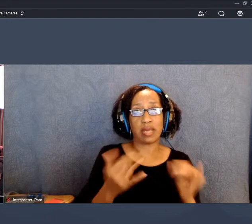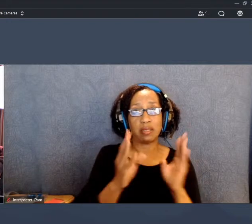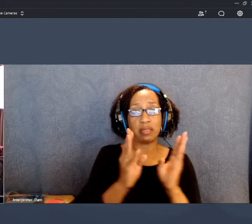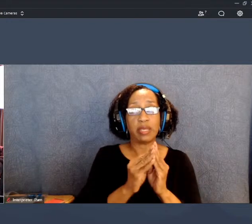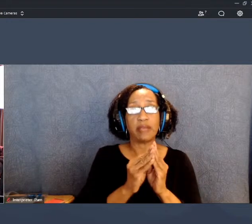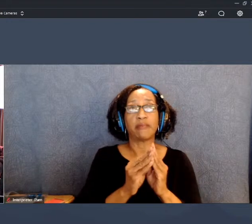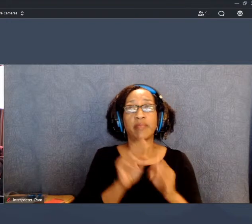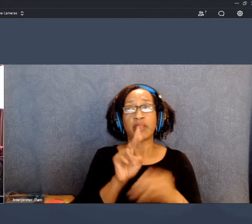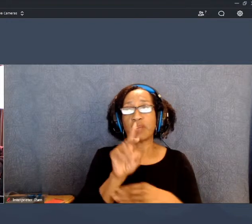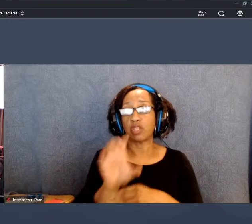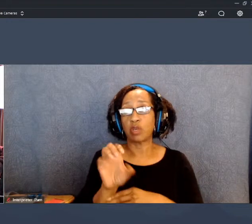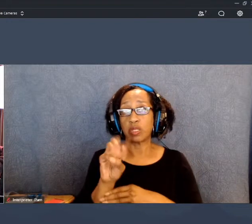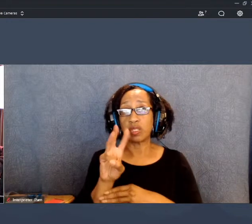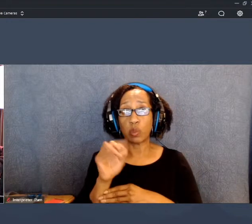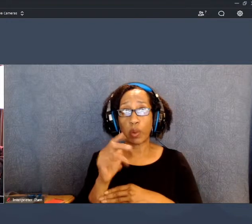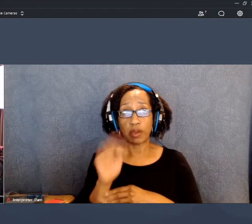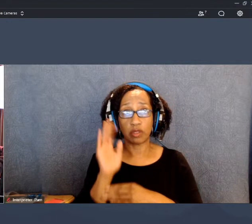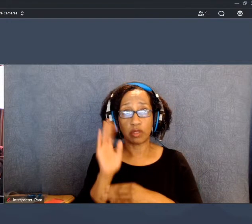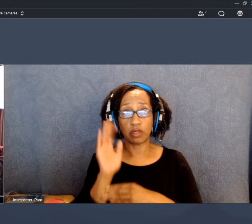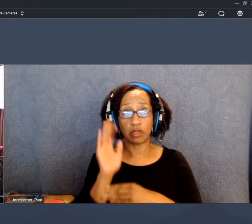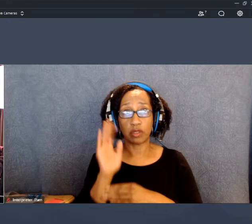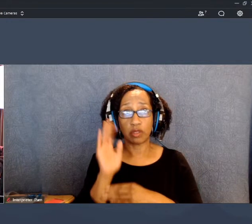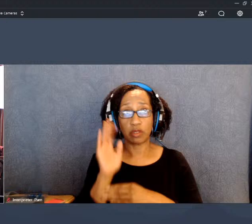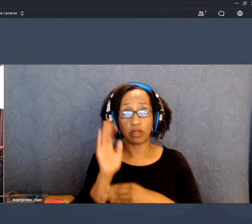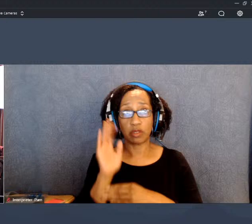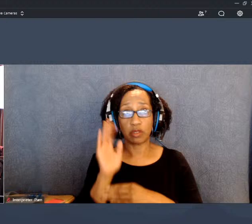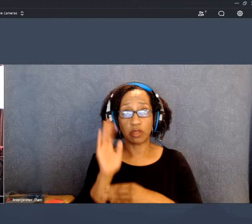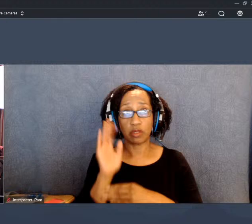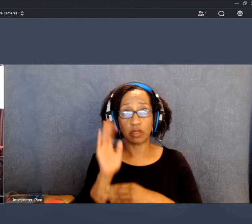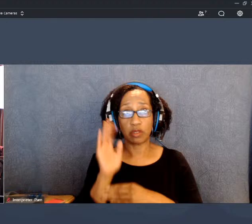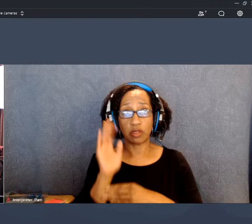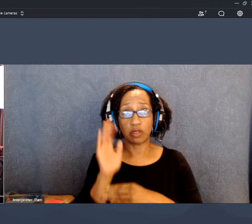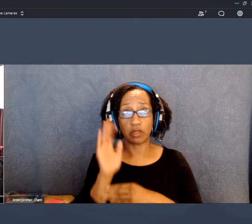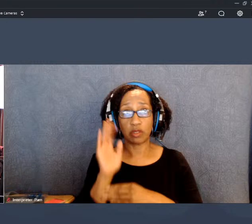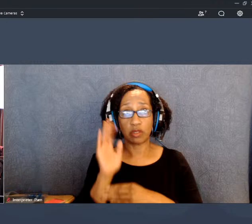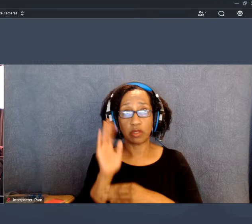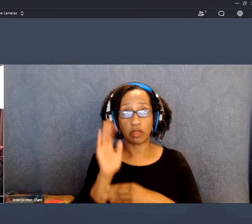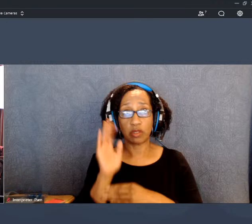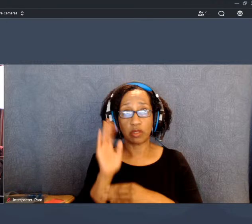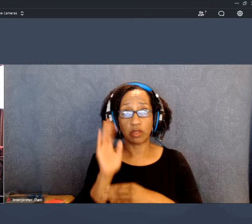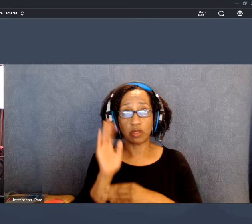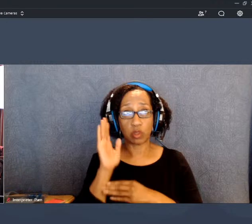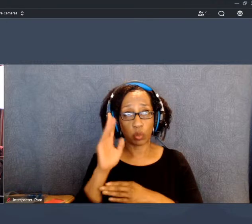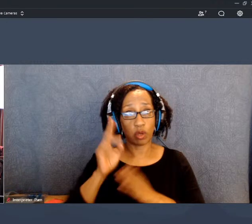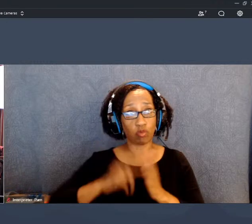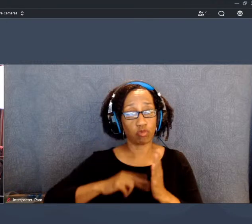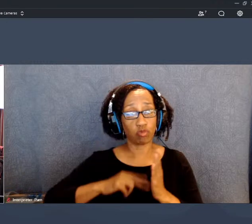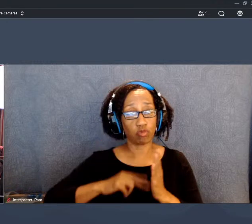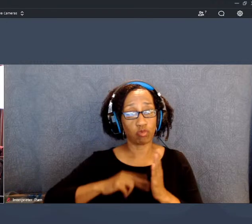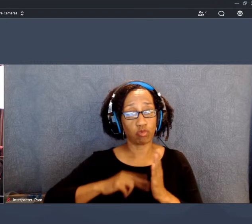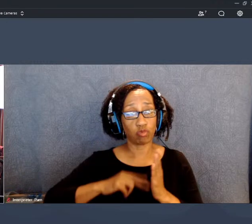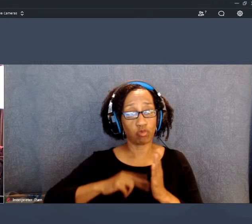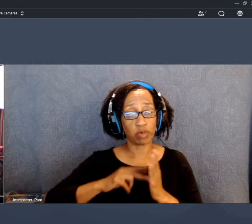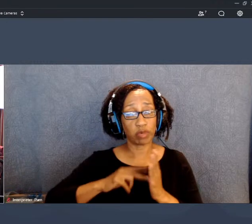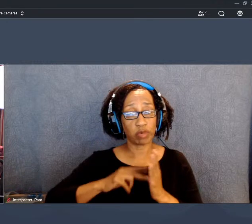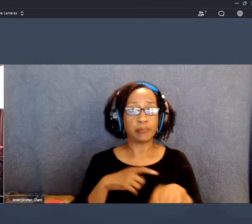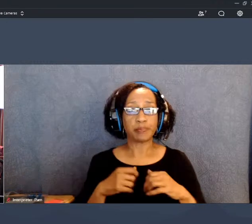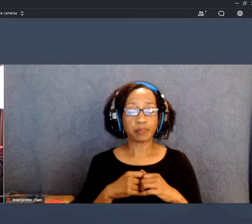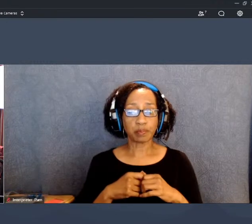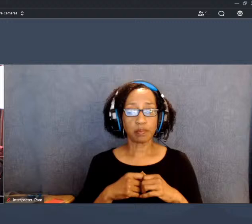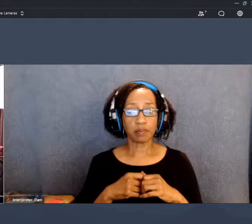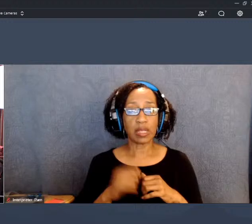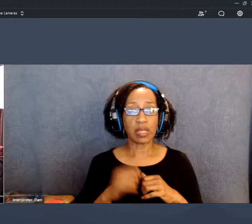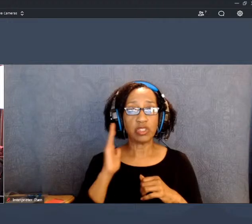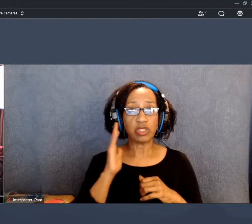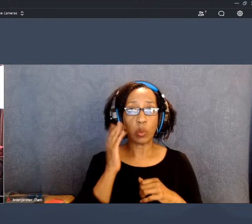Chair Lady Swearingen will read those comments at the appropriate time. She will only read those comments that include the requisite information, which was